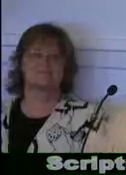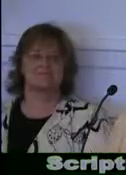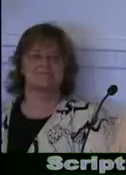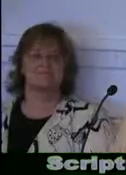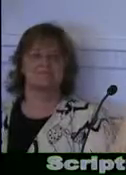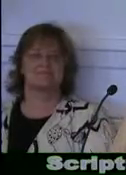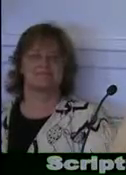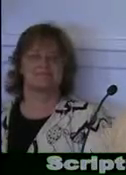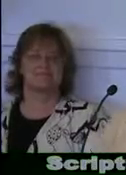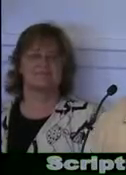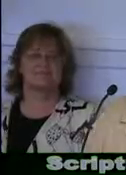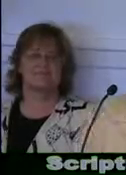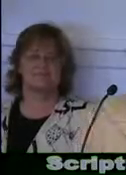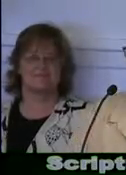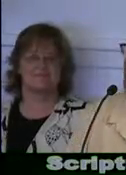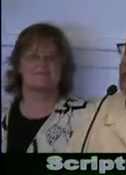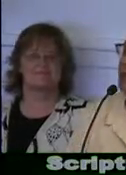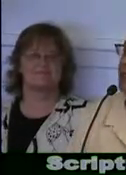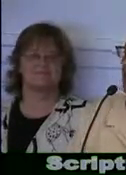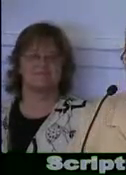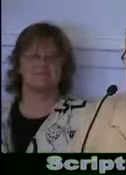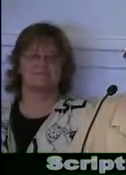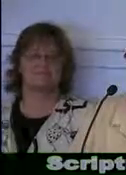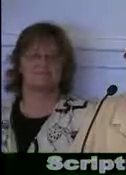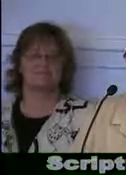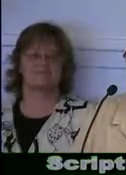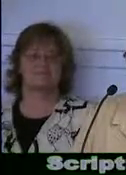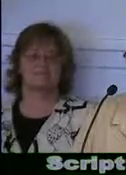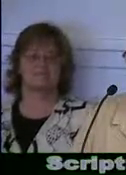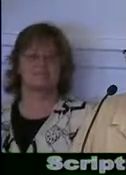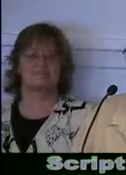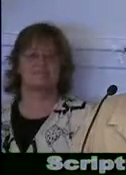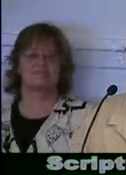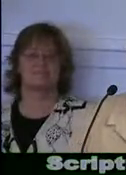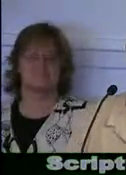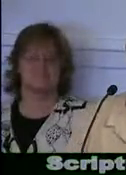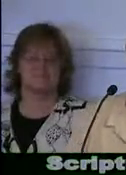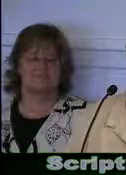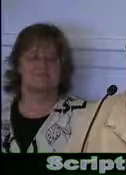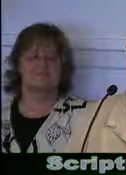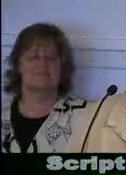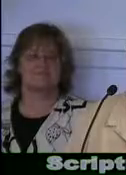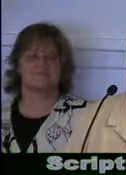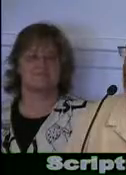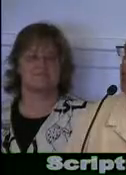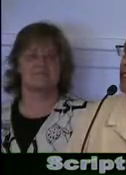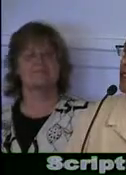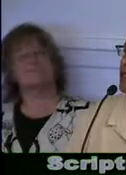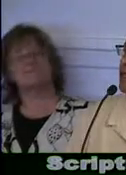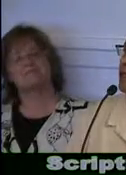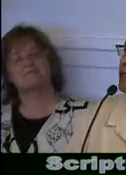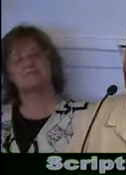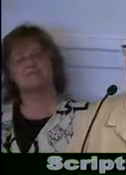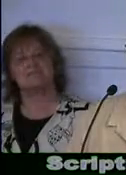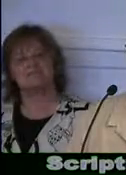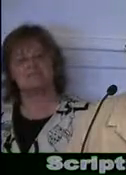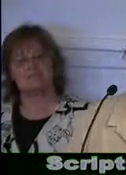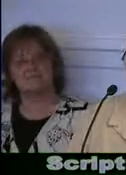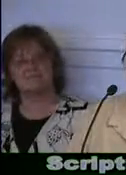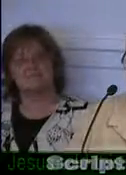Sisters and brothers, our scripture reading for this morning is John 10, verses 7